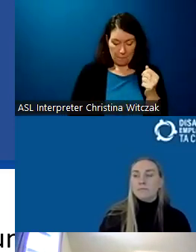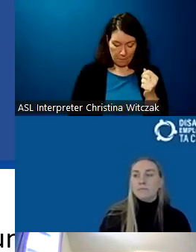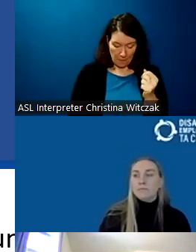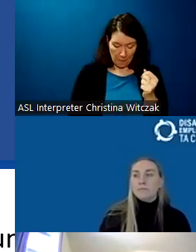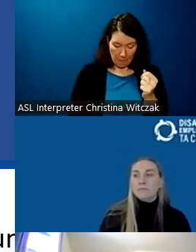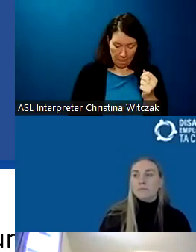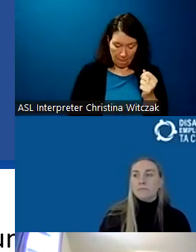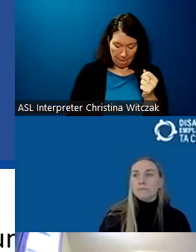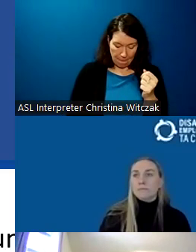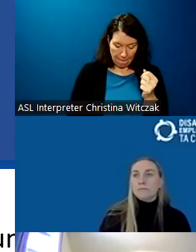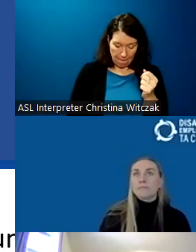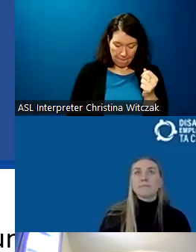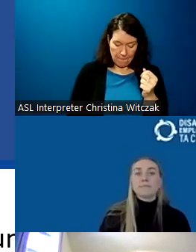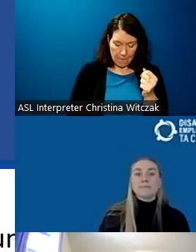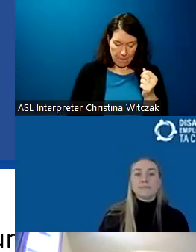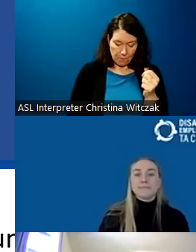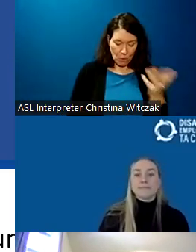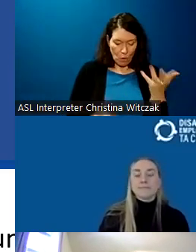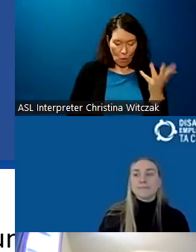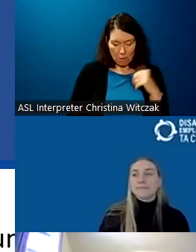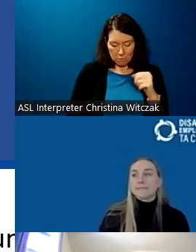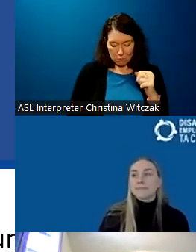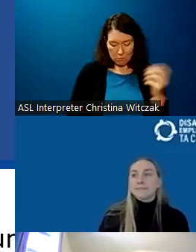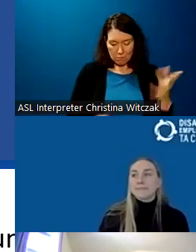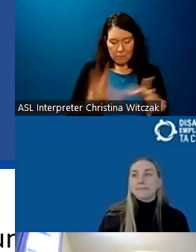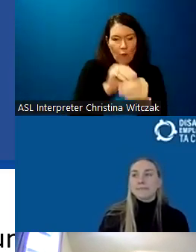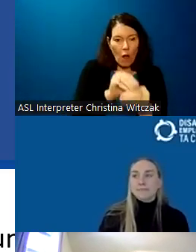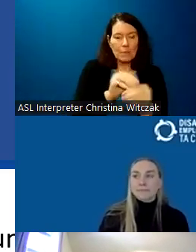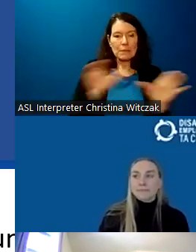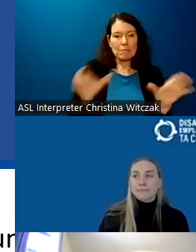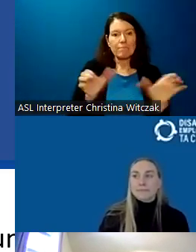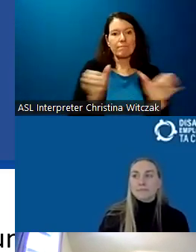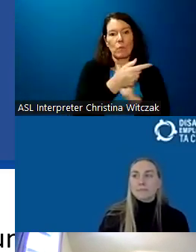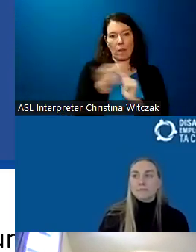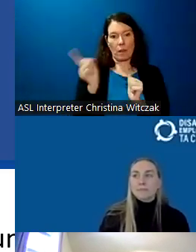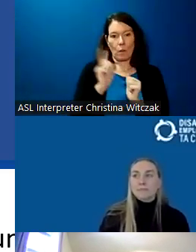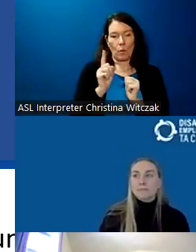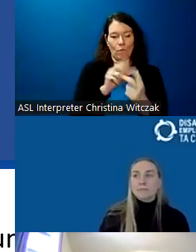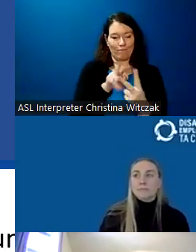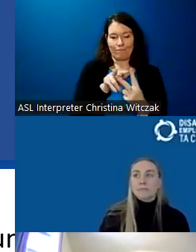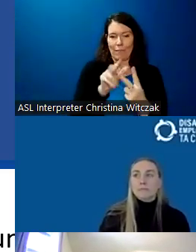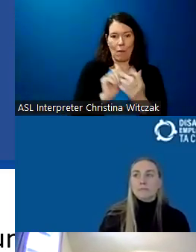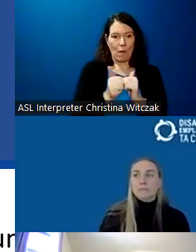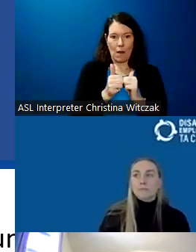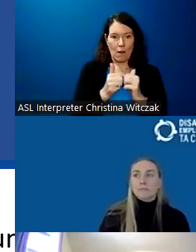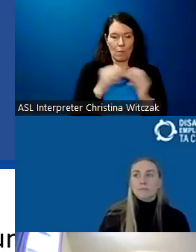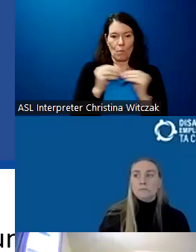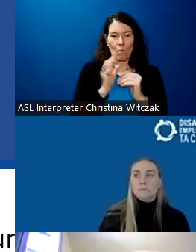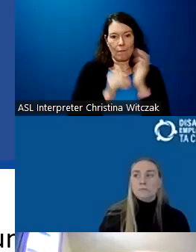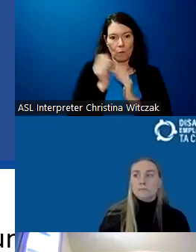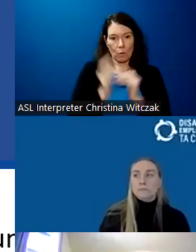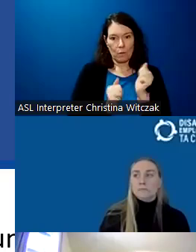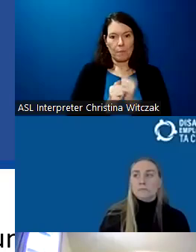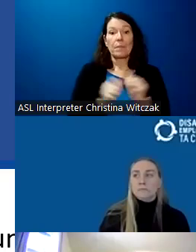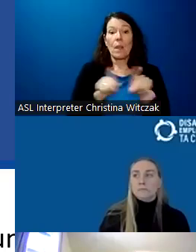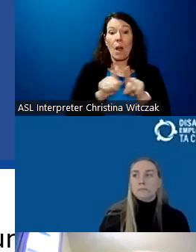active engagement in this community with any of those manners that you're comfortable with. And as I said earlier, we do